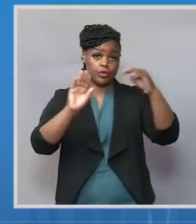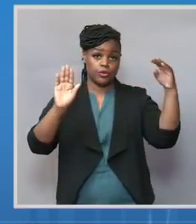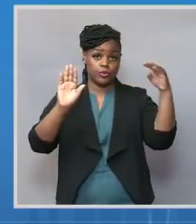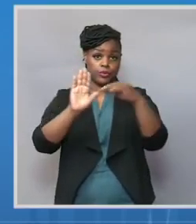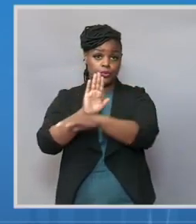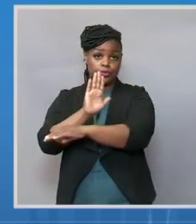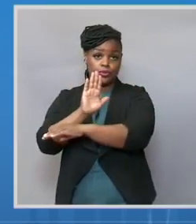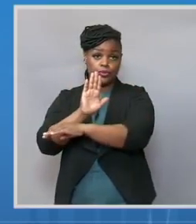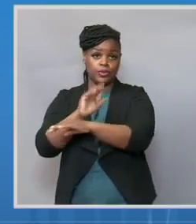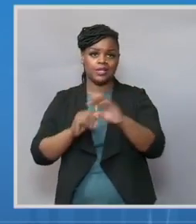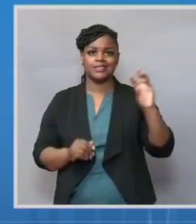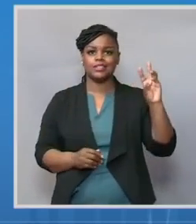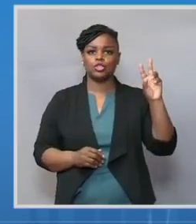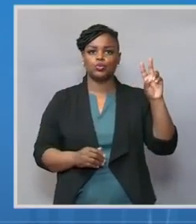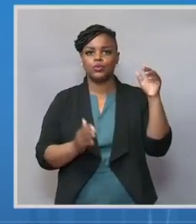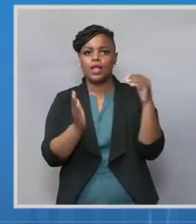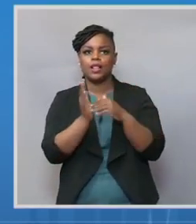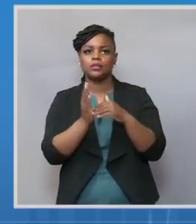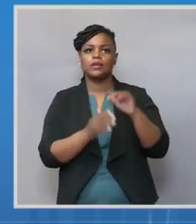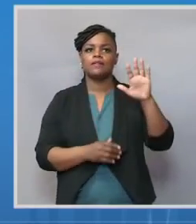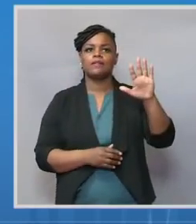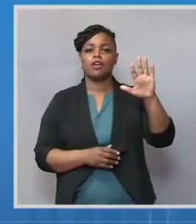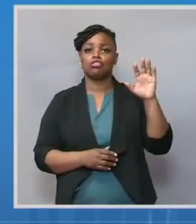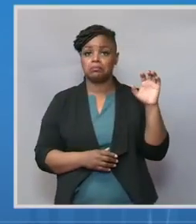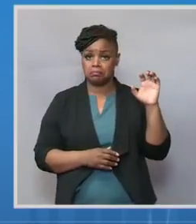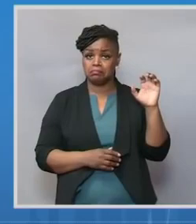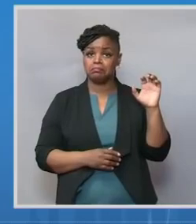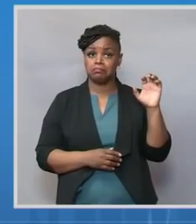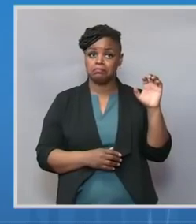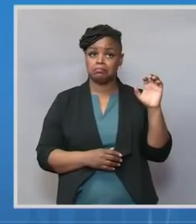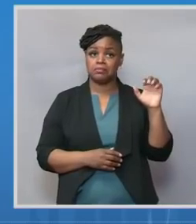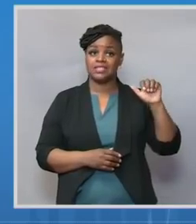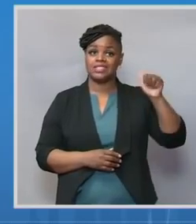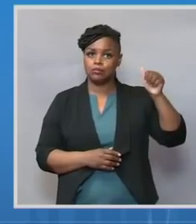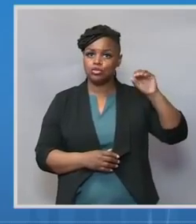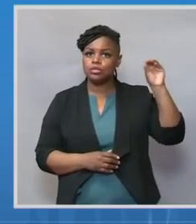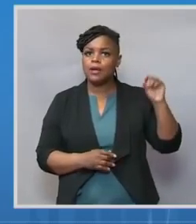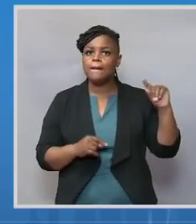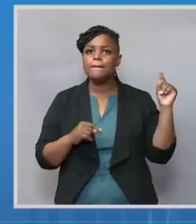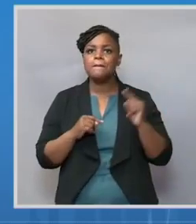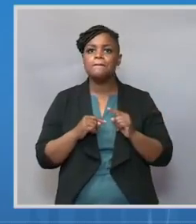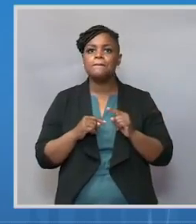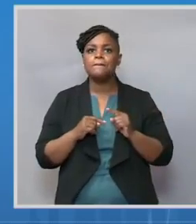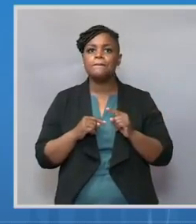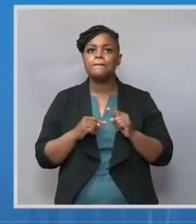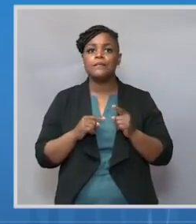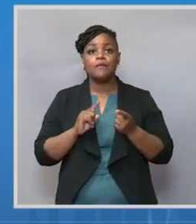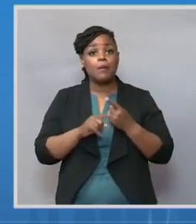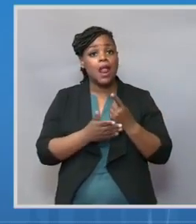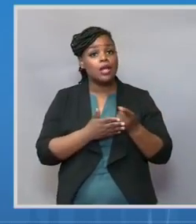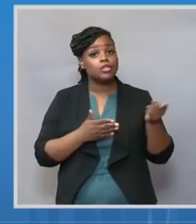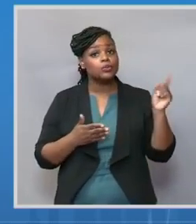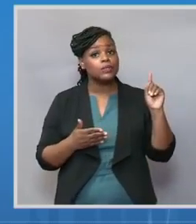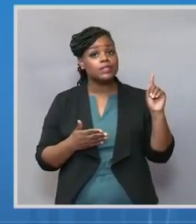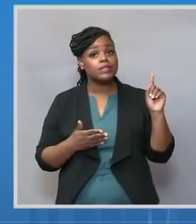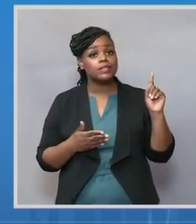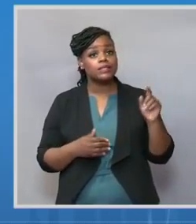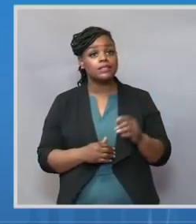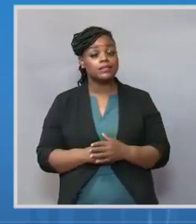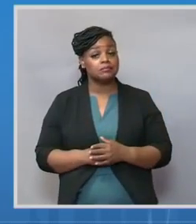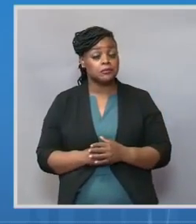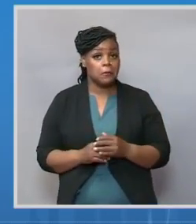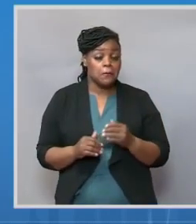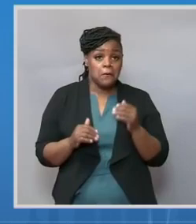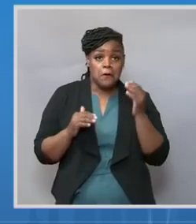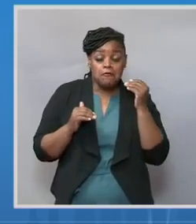62,500 per day. This is a 10% drop in average cases from the prior week and a hopeful trend. The